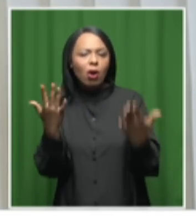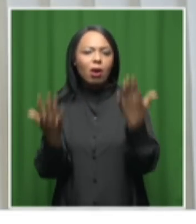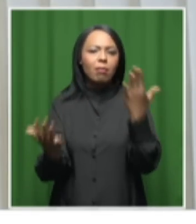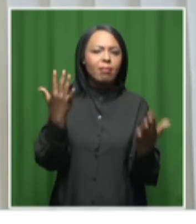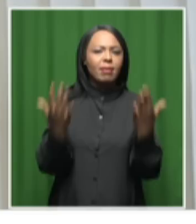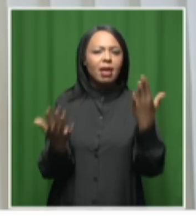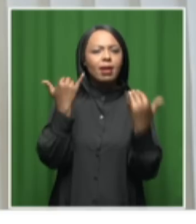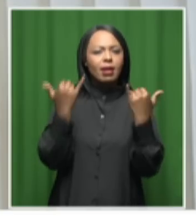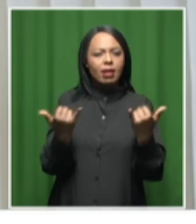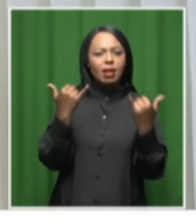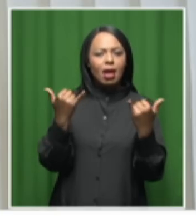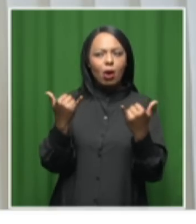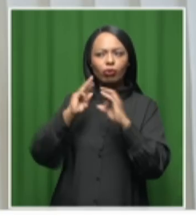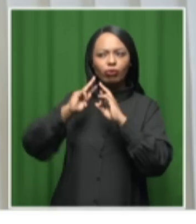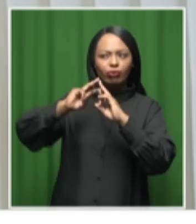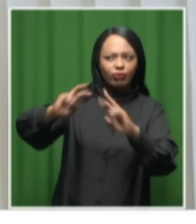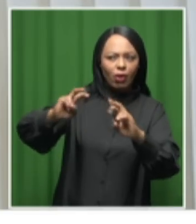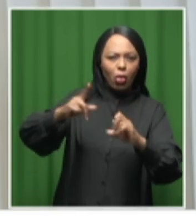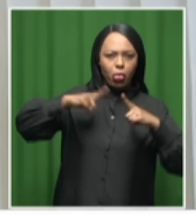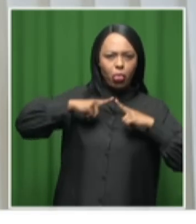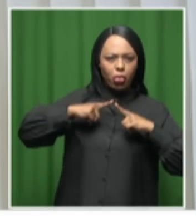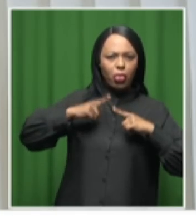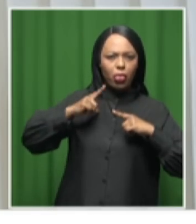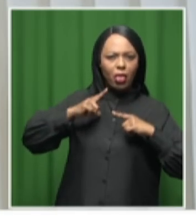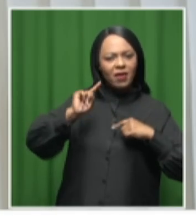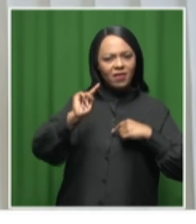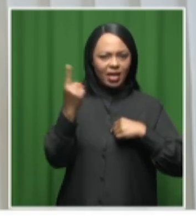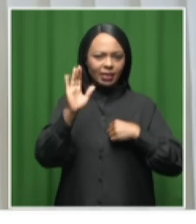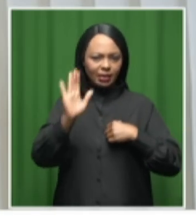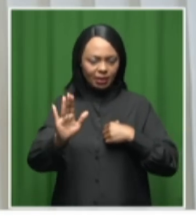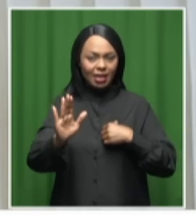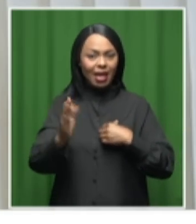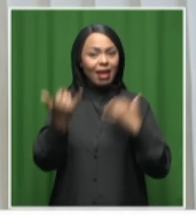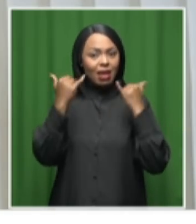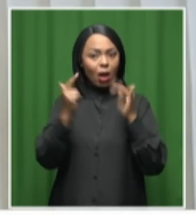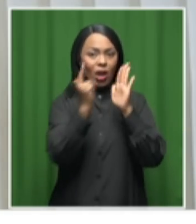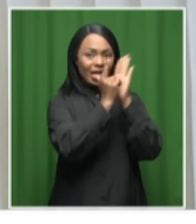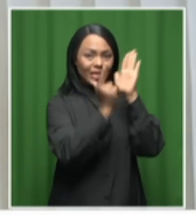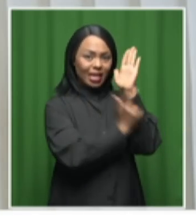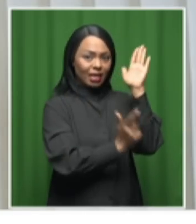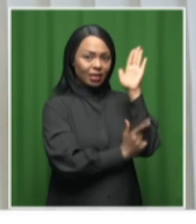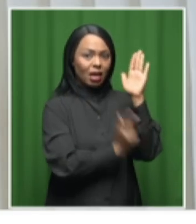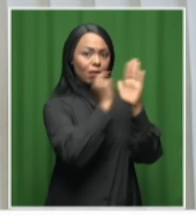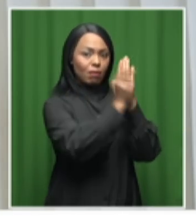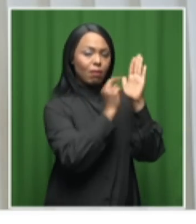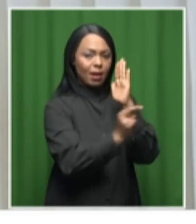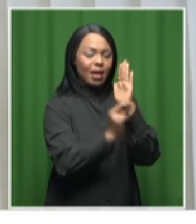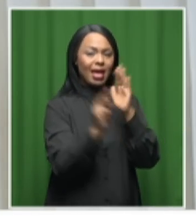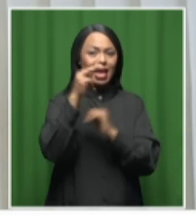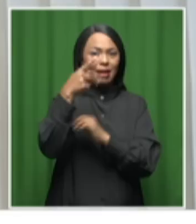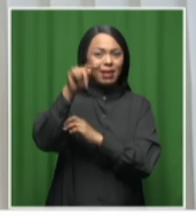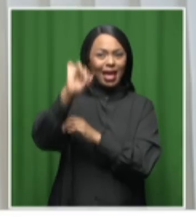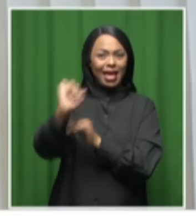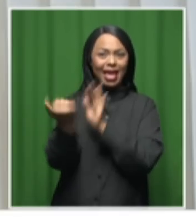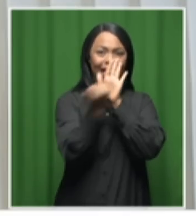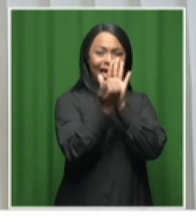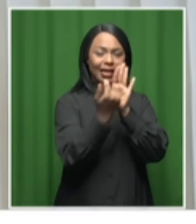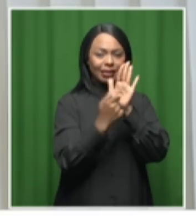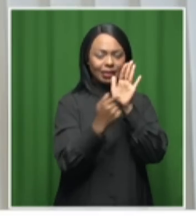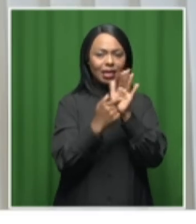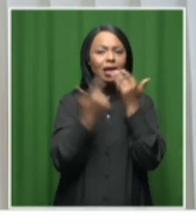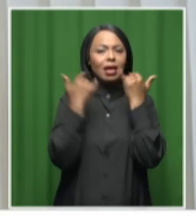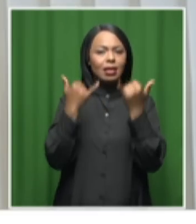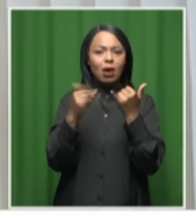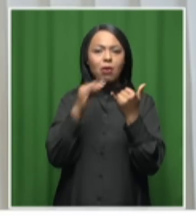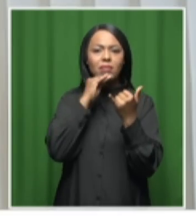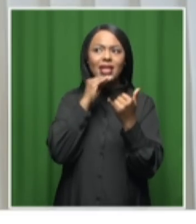being subject to an investigation. Now, the drafters or the legislatures of the National Prosecuting Act could not have inserted